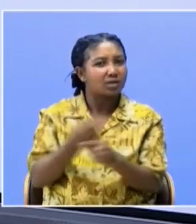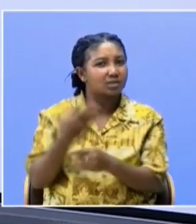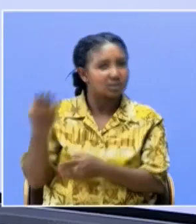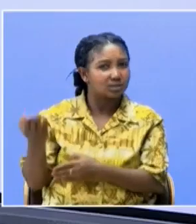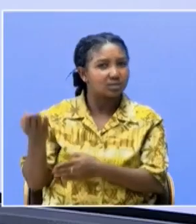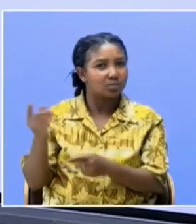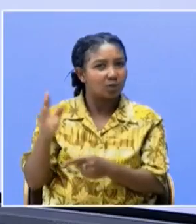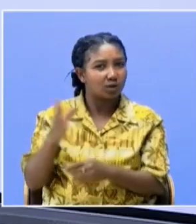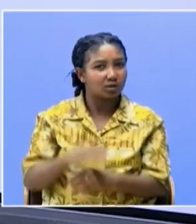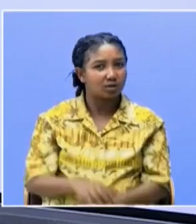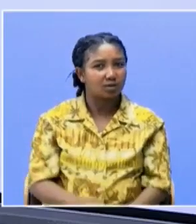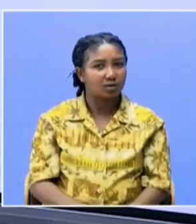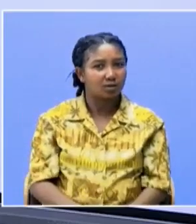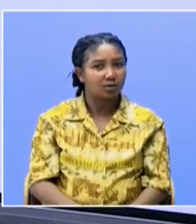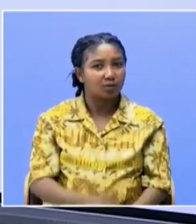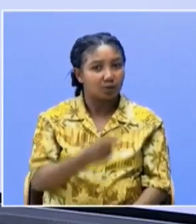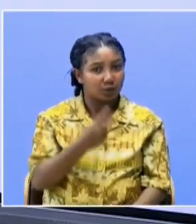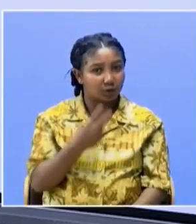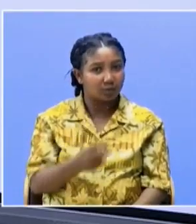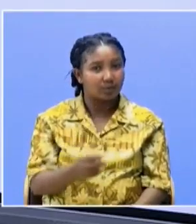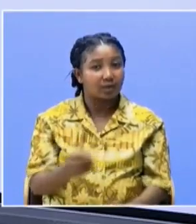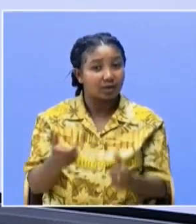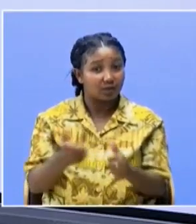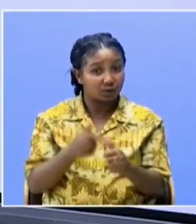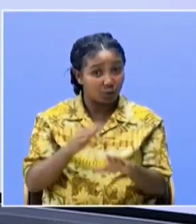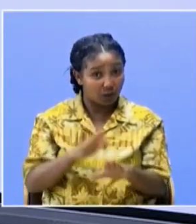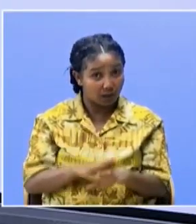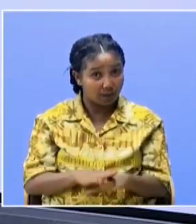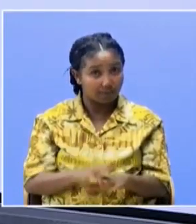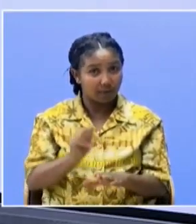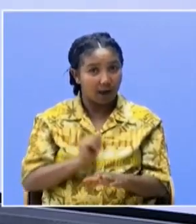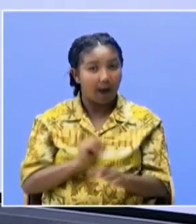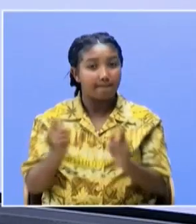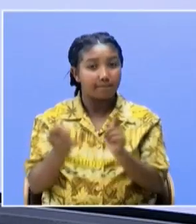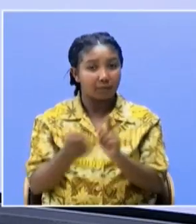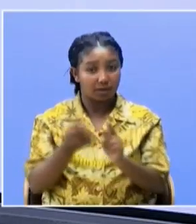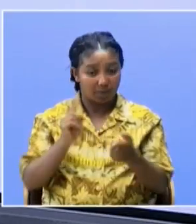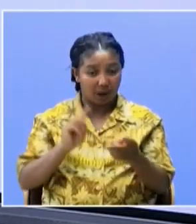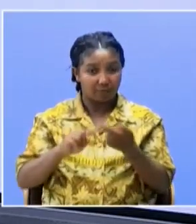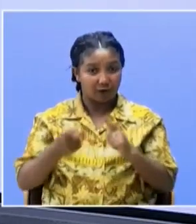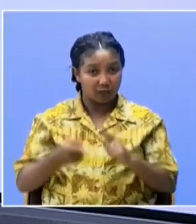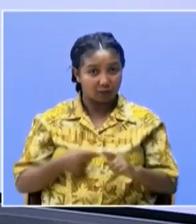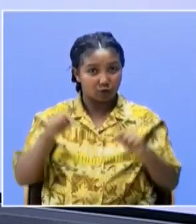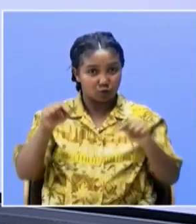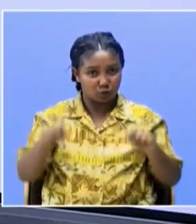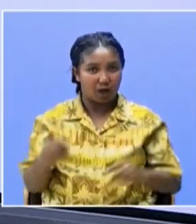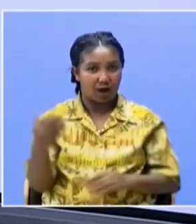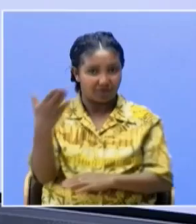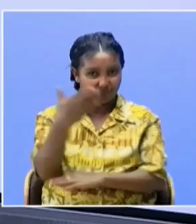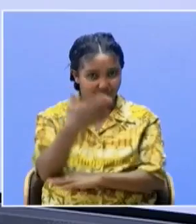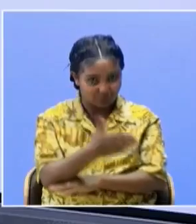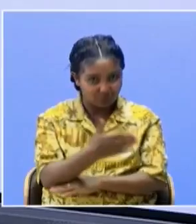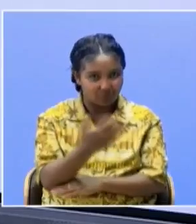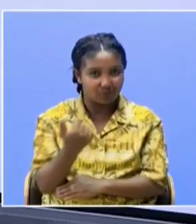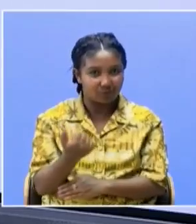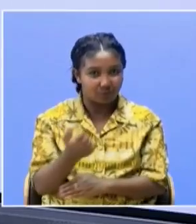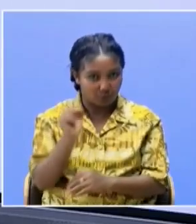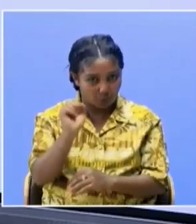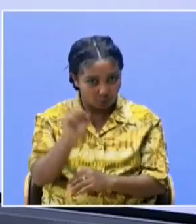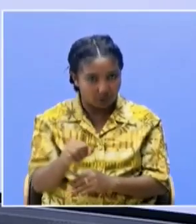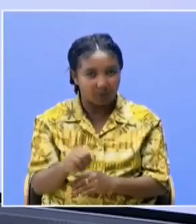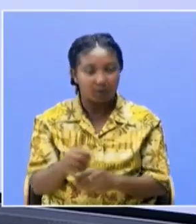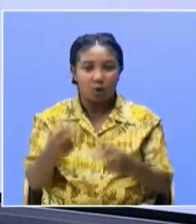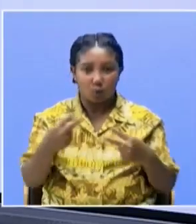are? Look, in the first one, I am meeting my friend today afternoon, yes? And